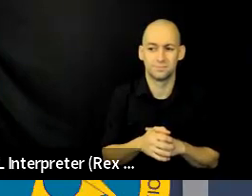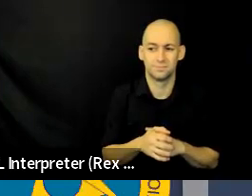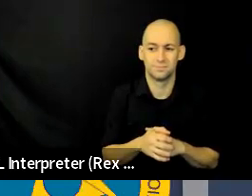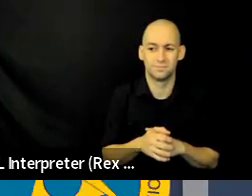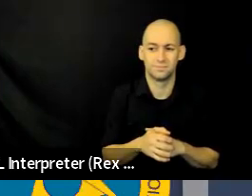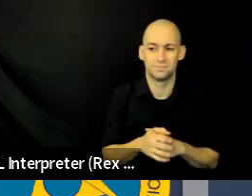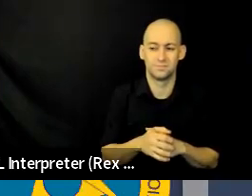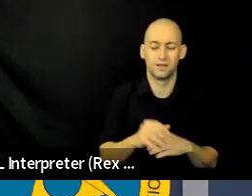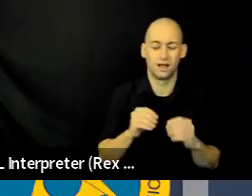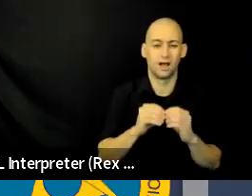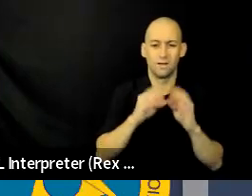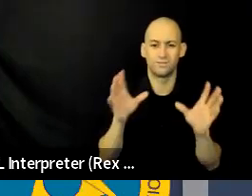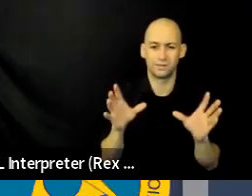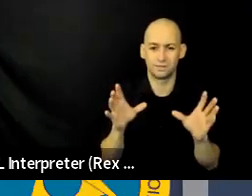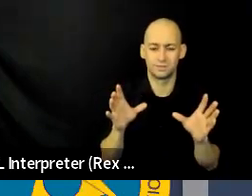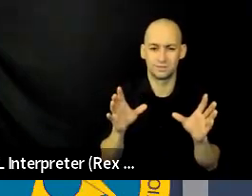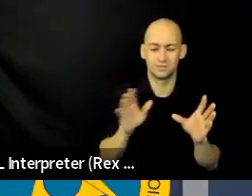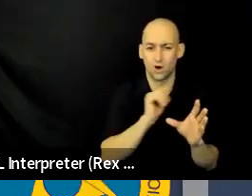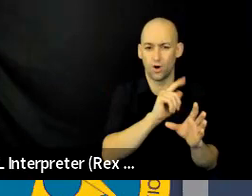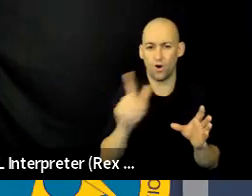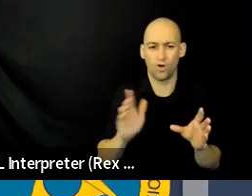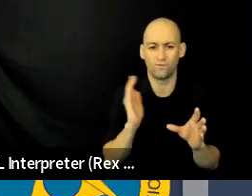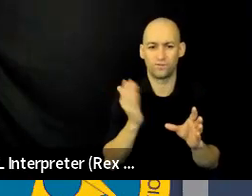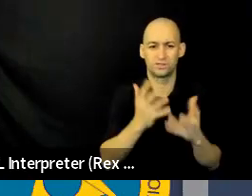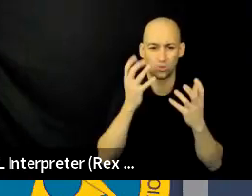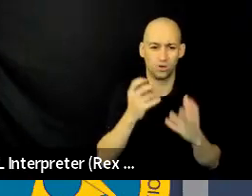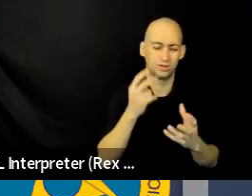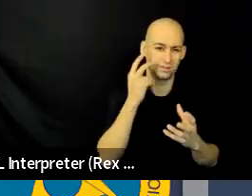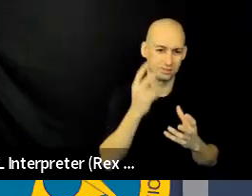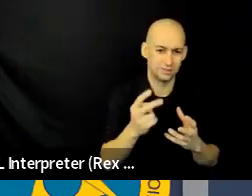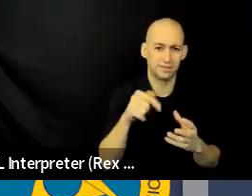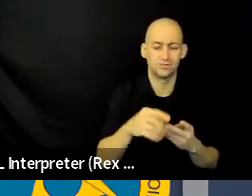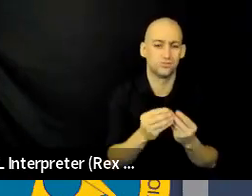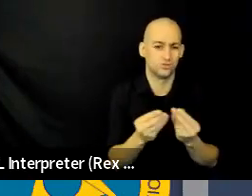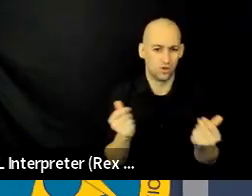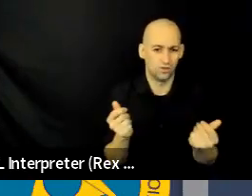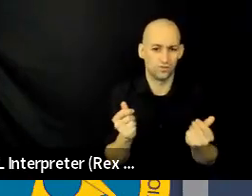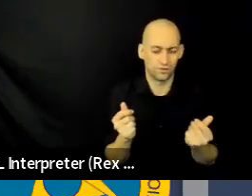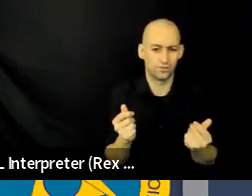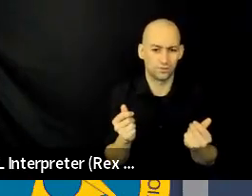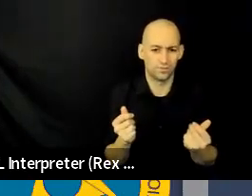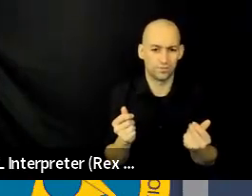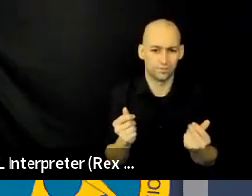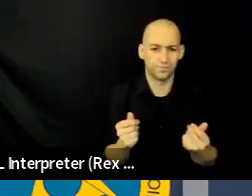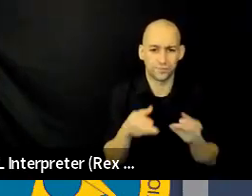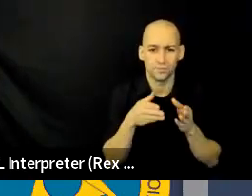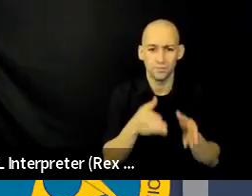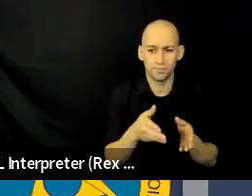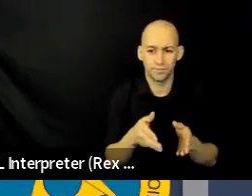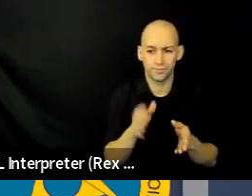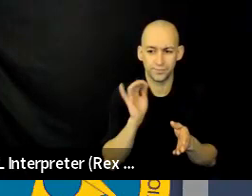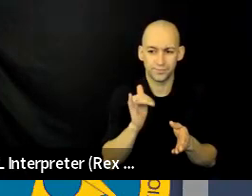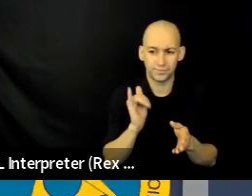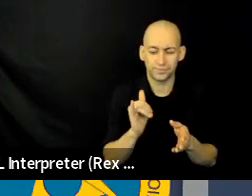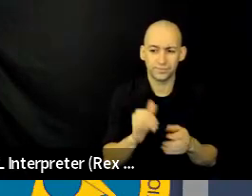obvious that all of us want to see this resolved in a way that